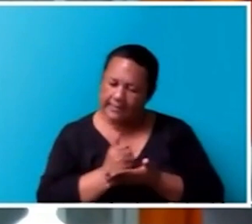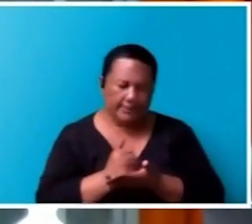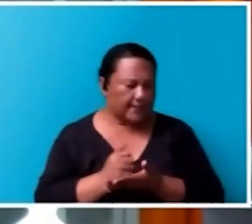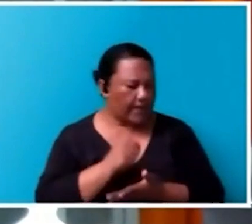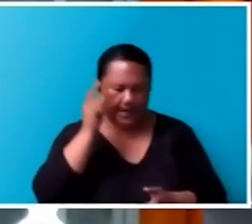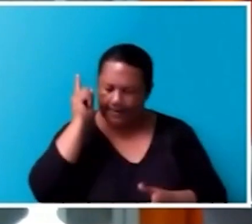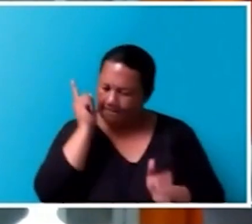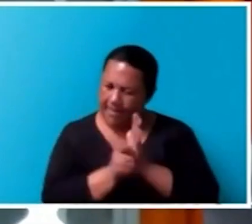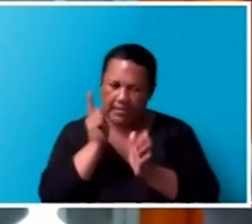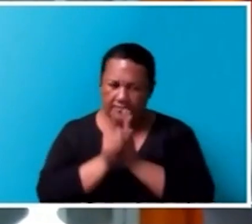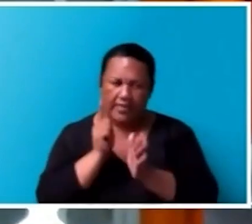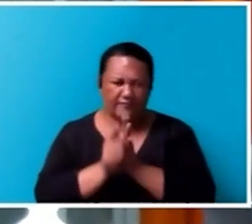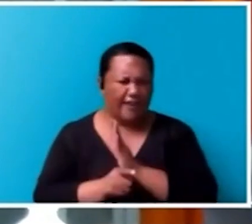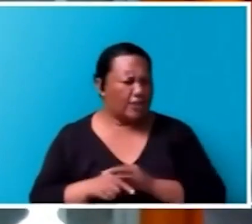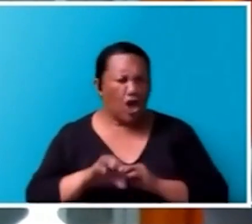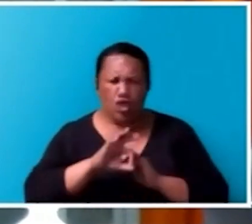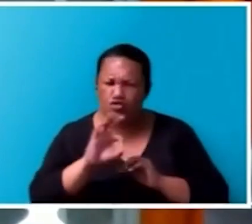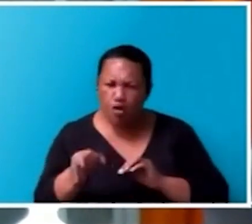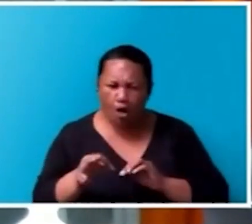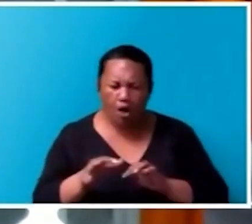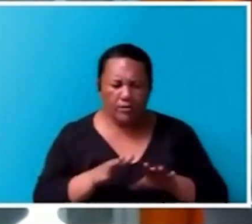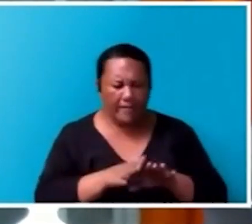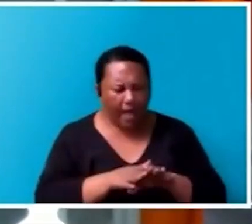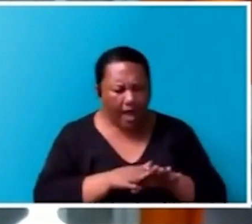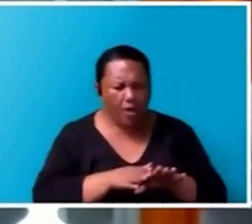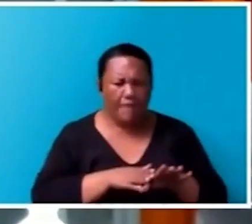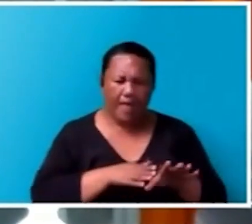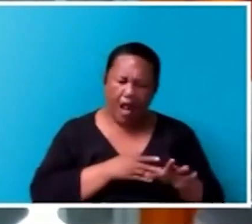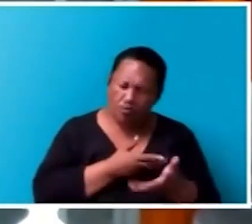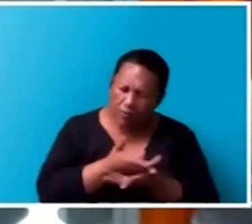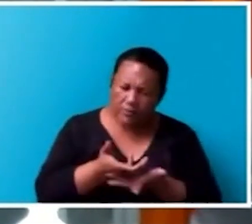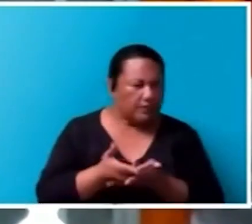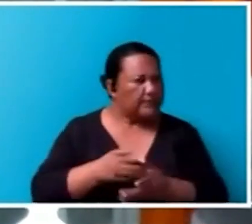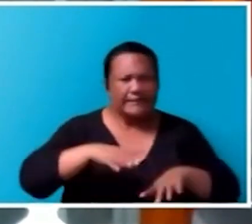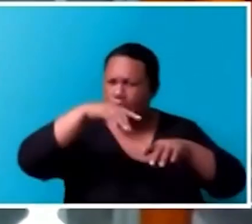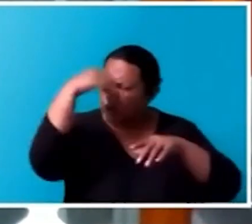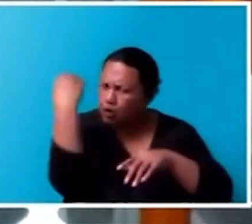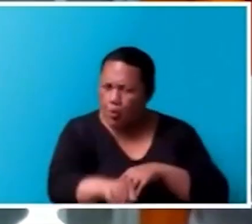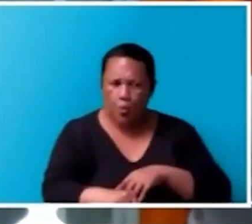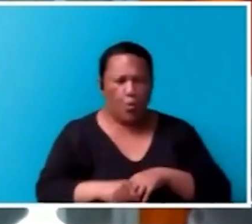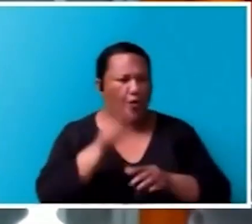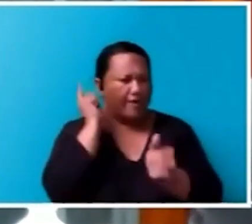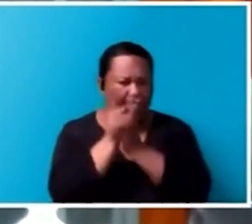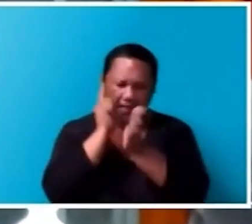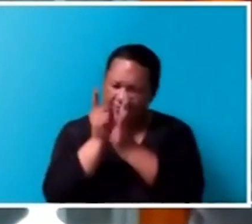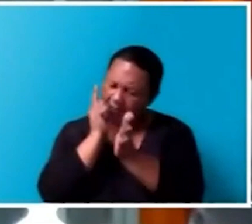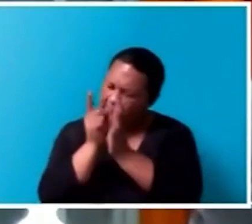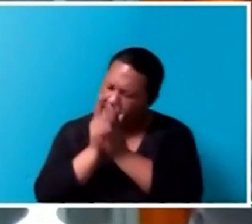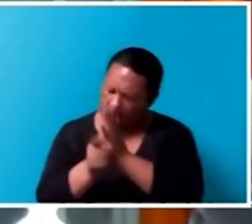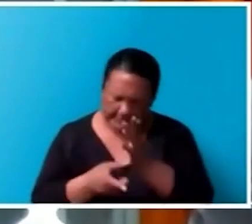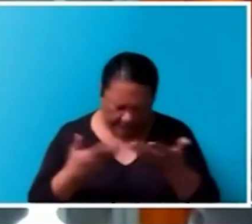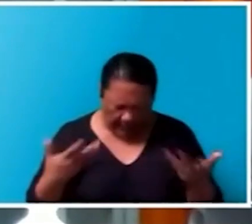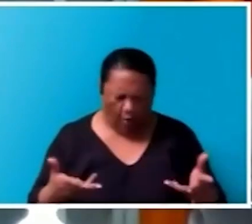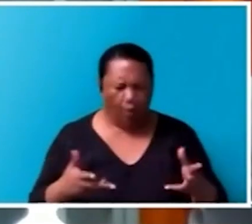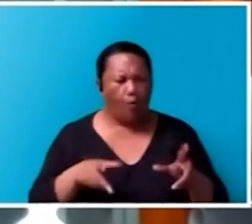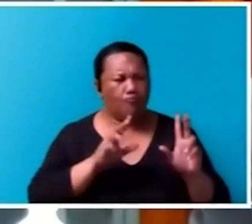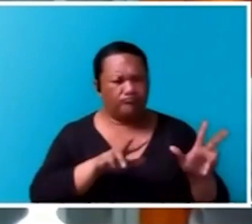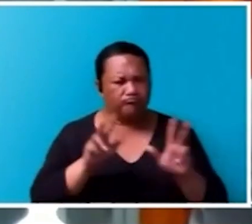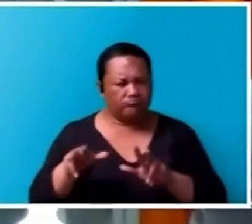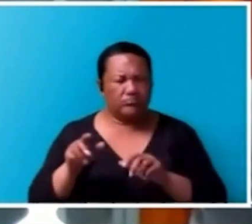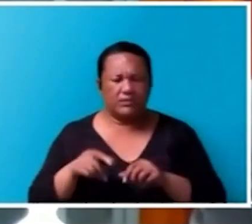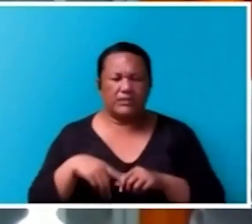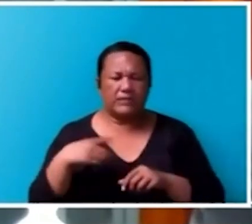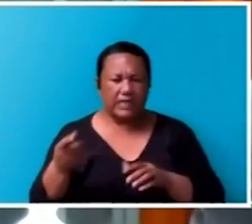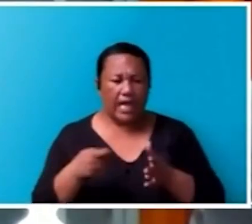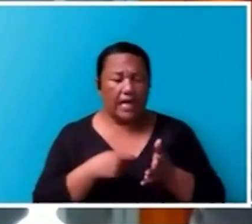delay. It's a matter of pressuring a cornerstone of Nosori's identity. The lease must be renewed